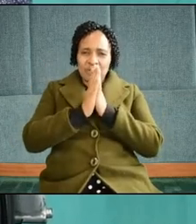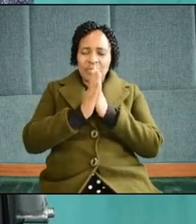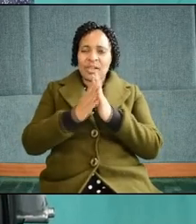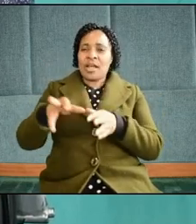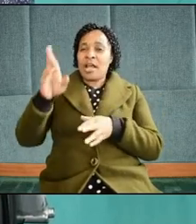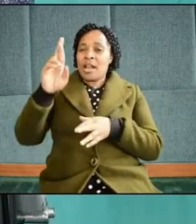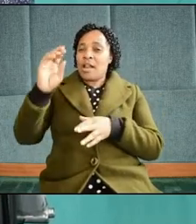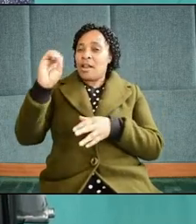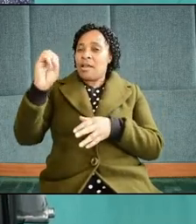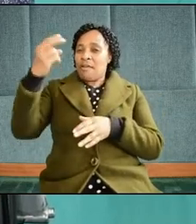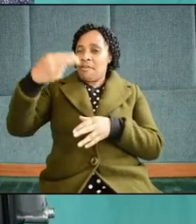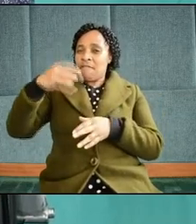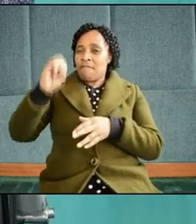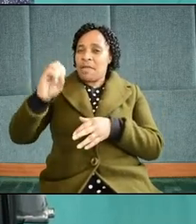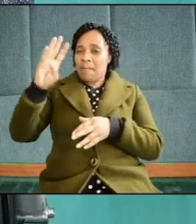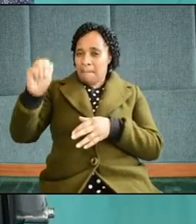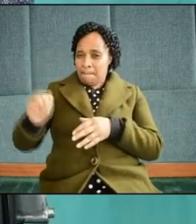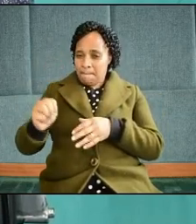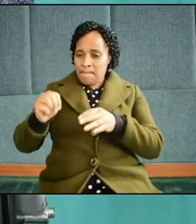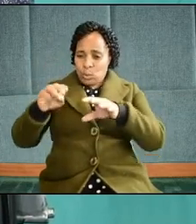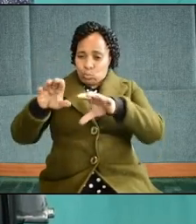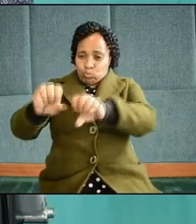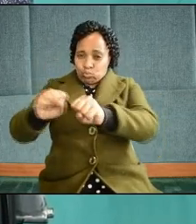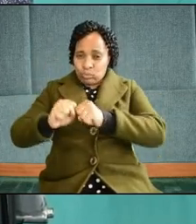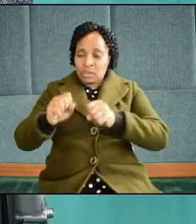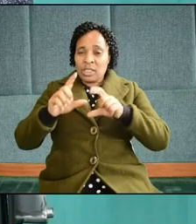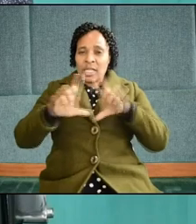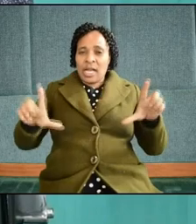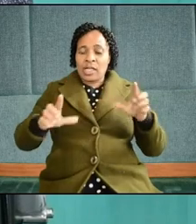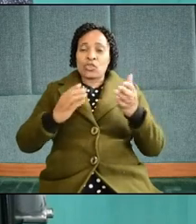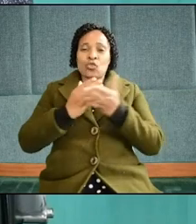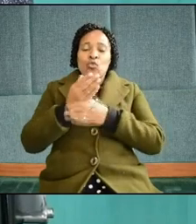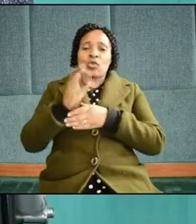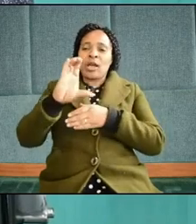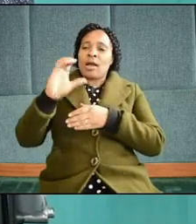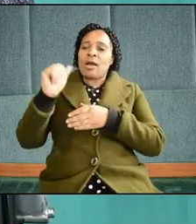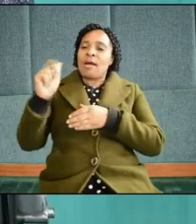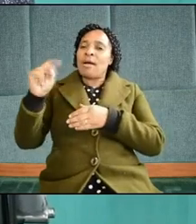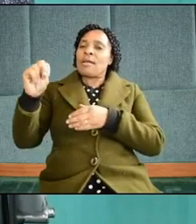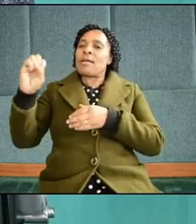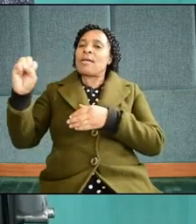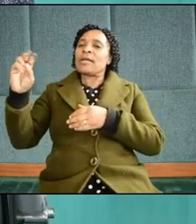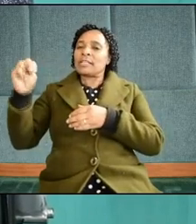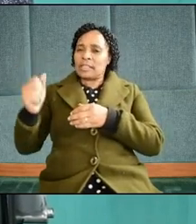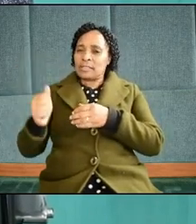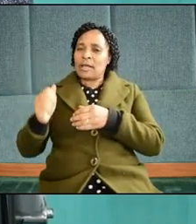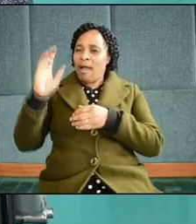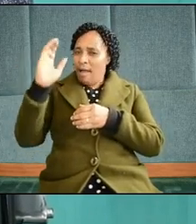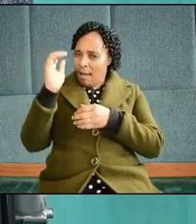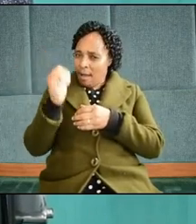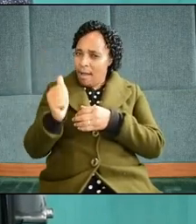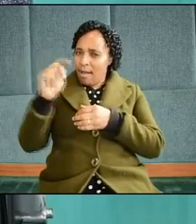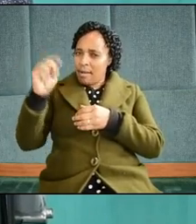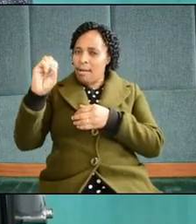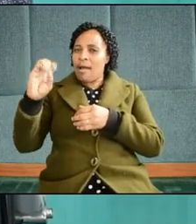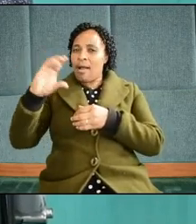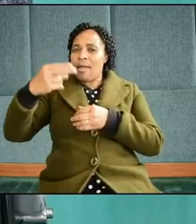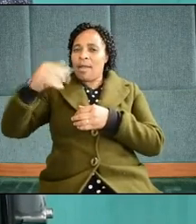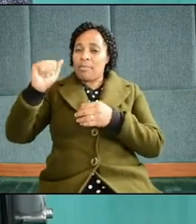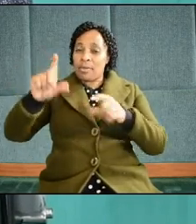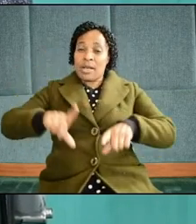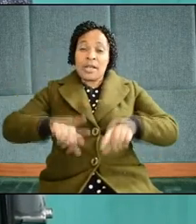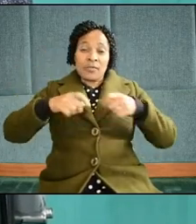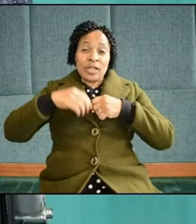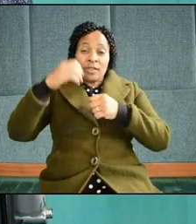Rephaim occupied the land prior to the Canaanites. Anakim lived in the south